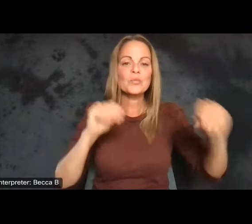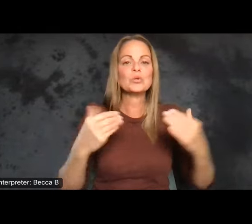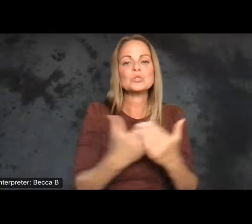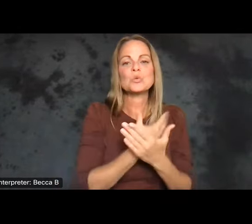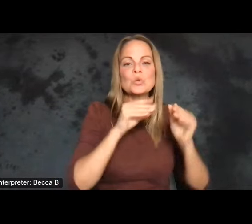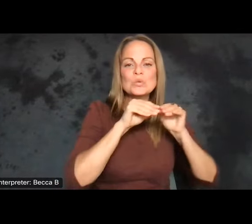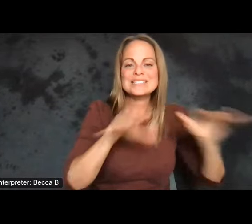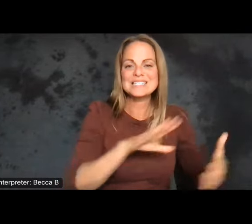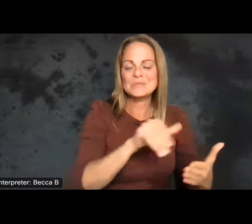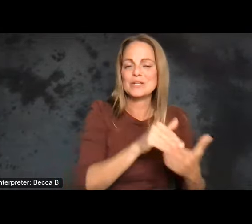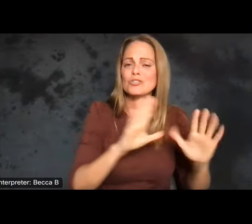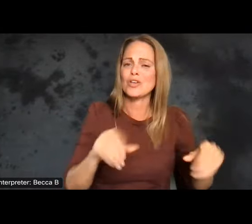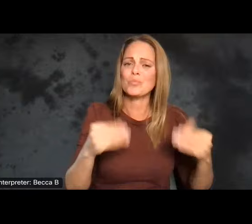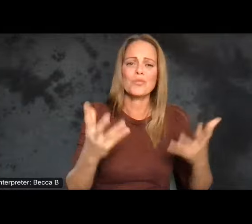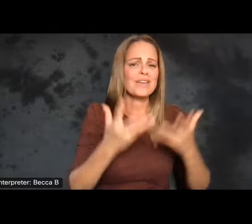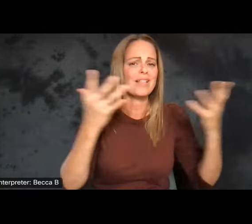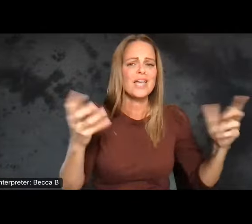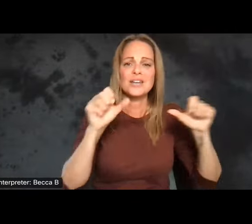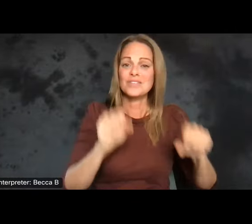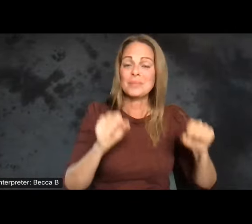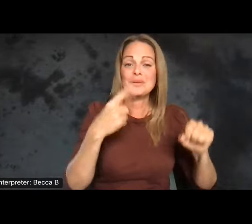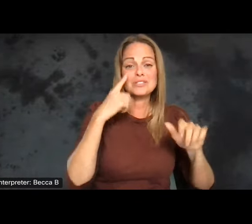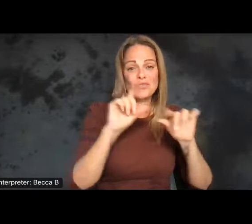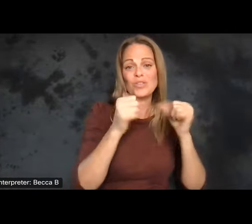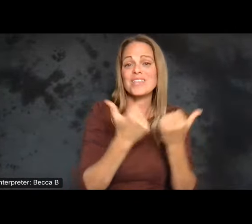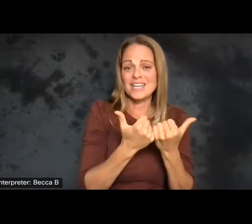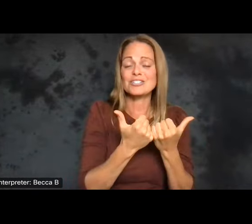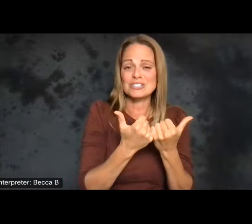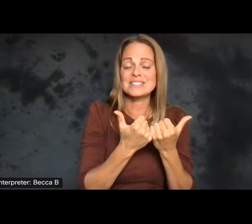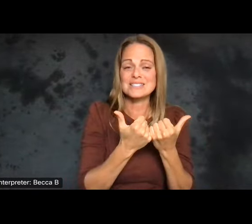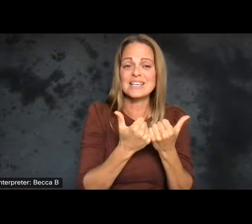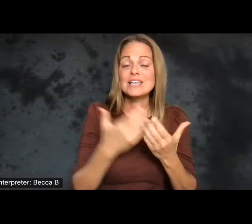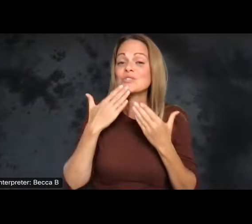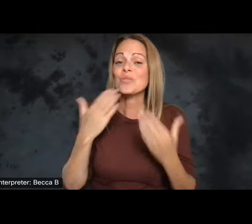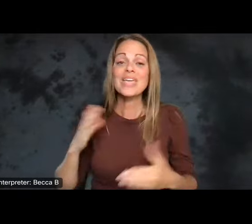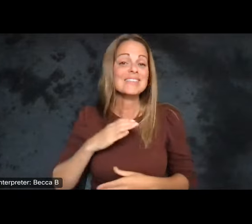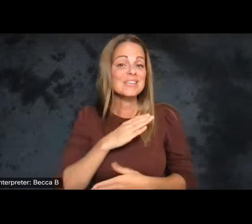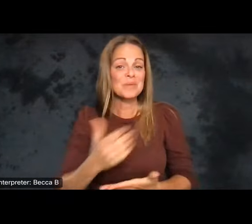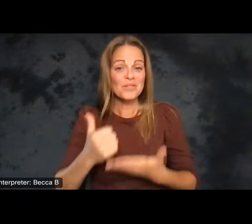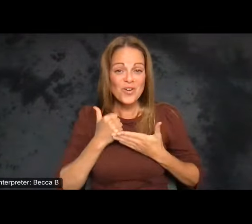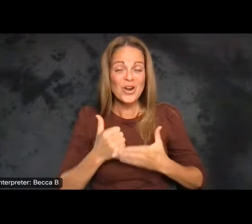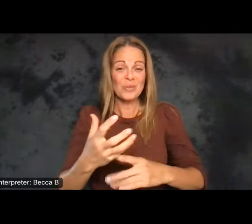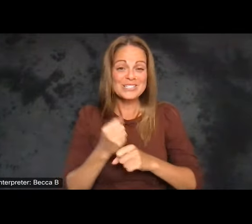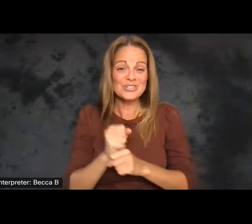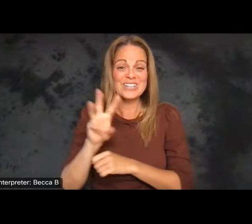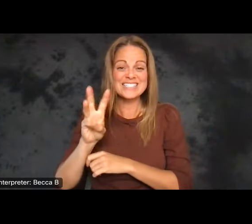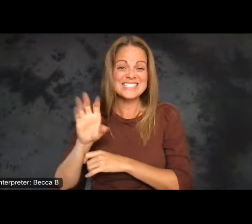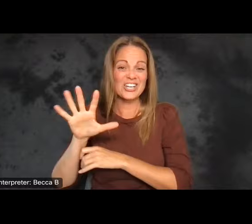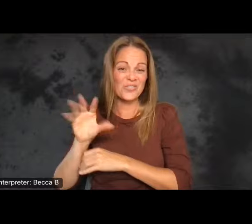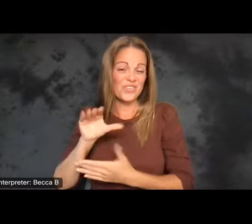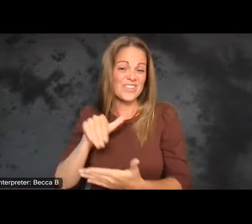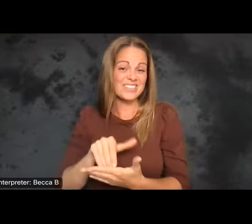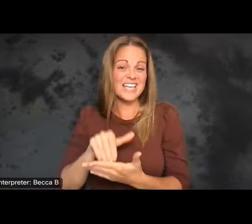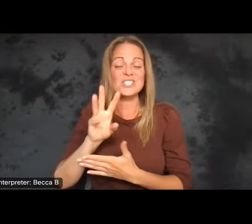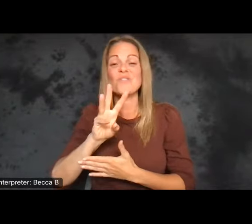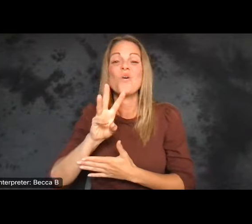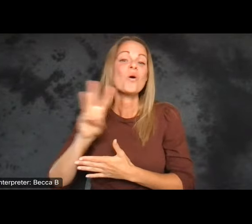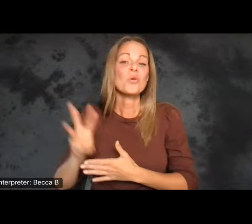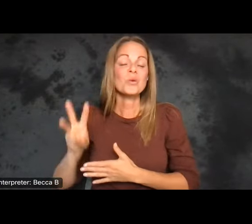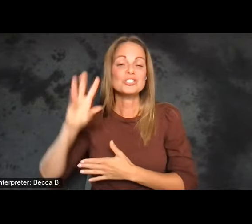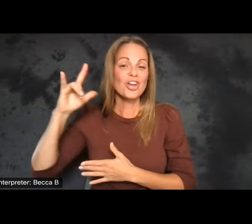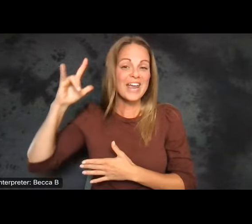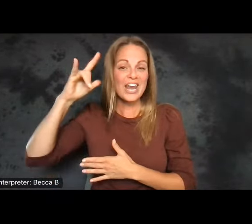We think it provides a lot of capabilities for the agency. We want to thank the committee for helping us secure $650,000 for a Wichita aircraft hangar. We